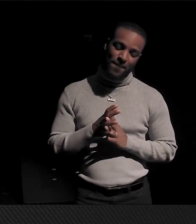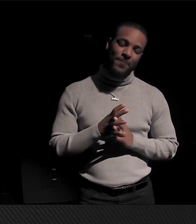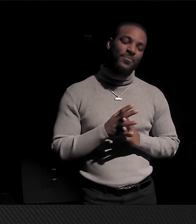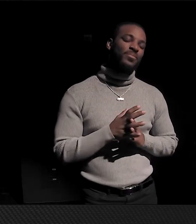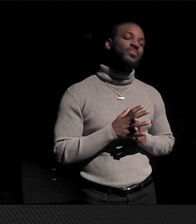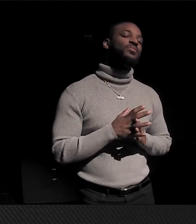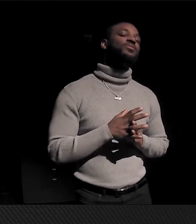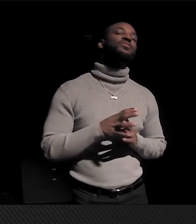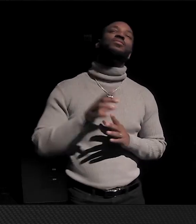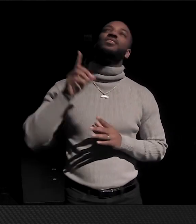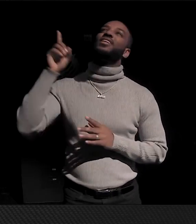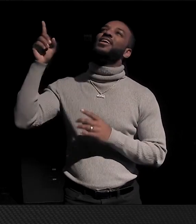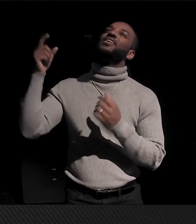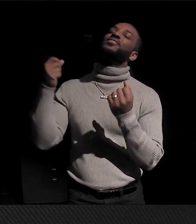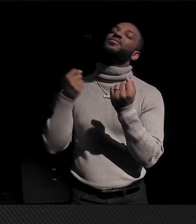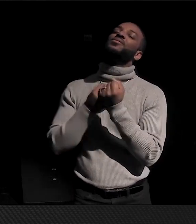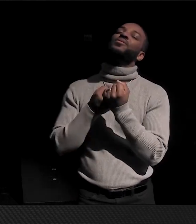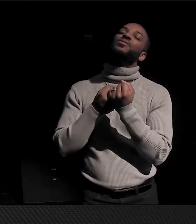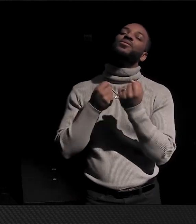he is for you.